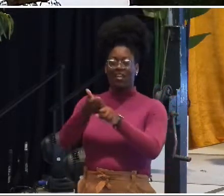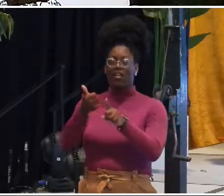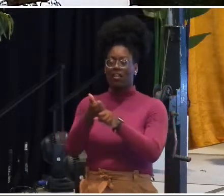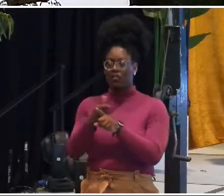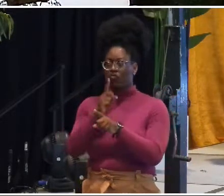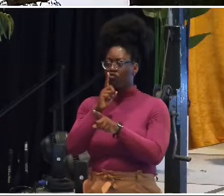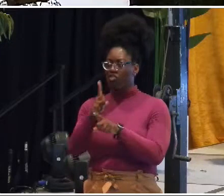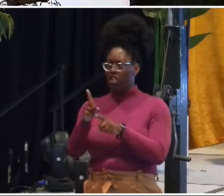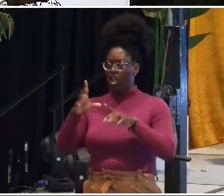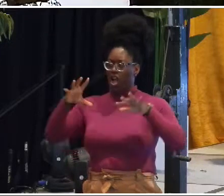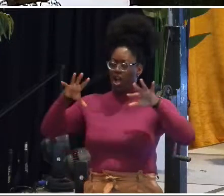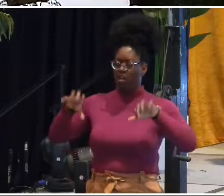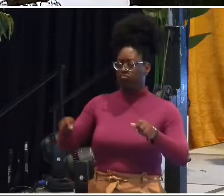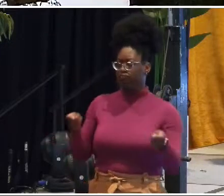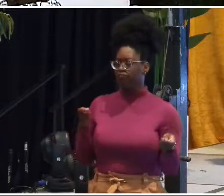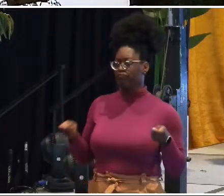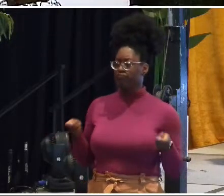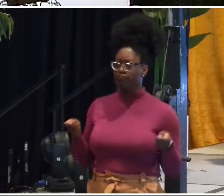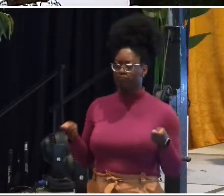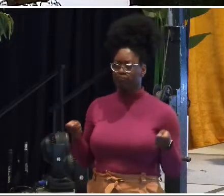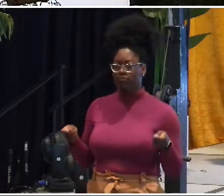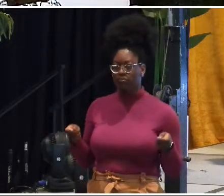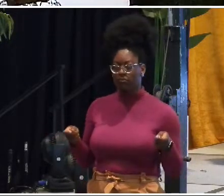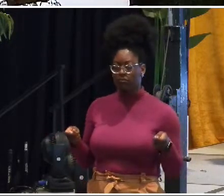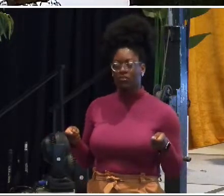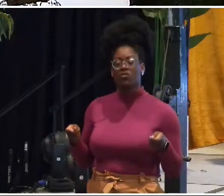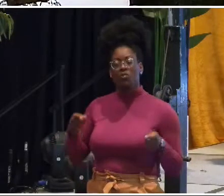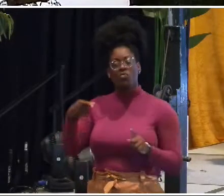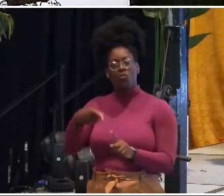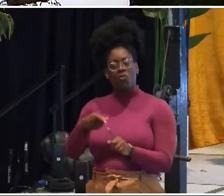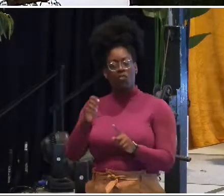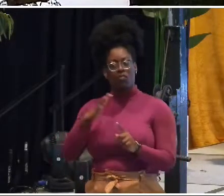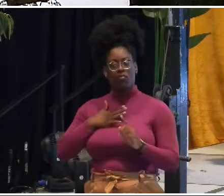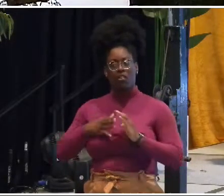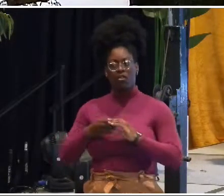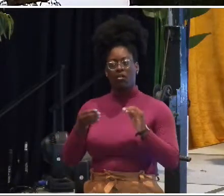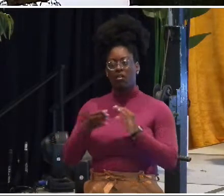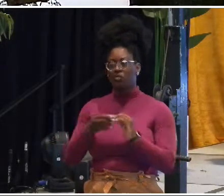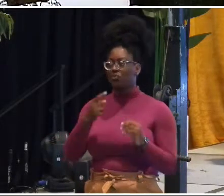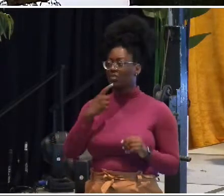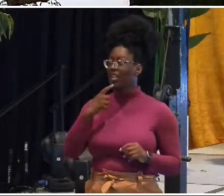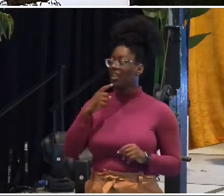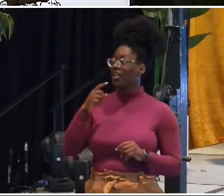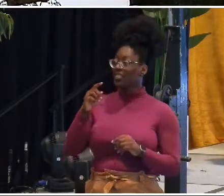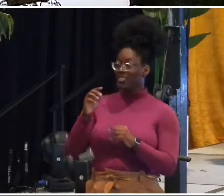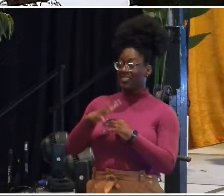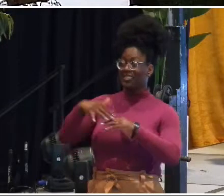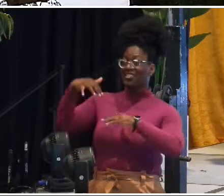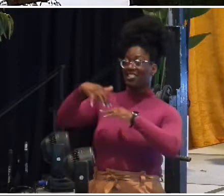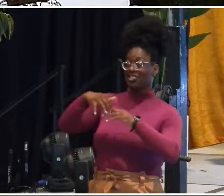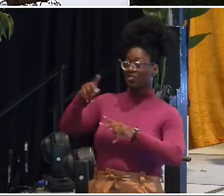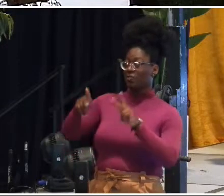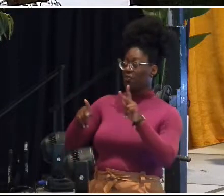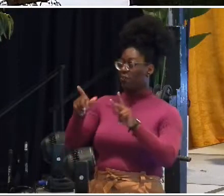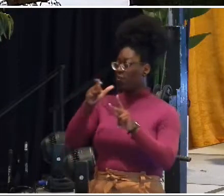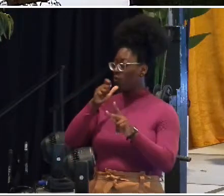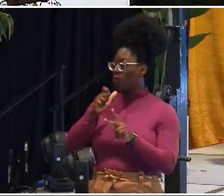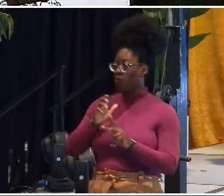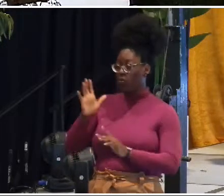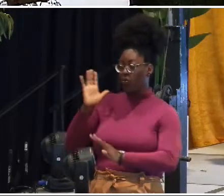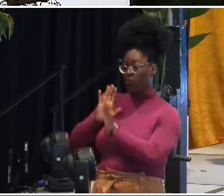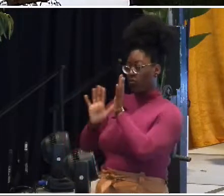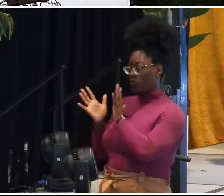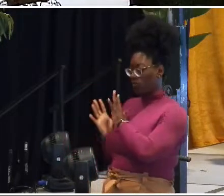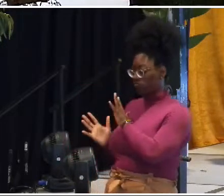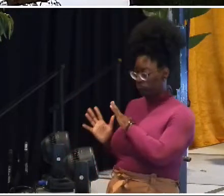bring attention to the indigenous people who are and or once local to the lands that settler colonists and